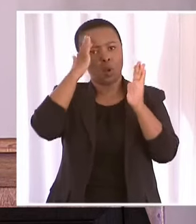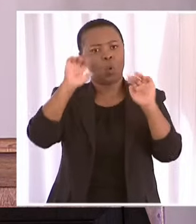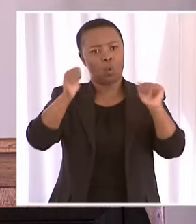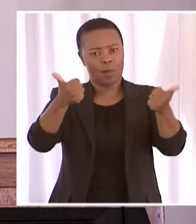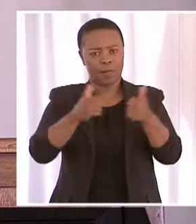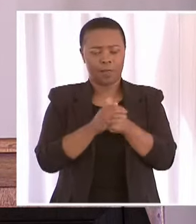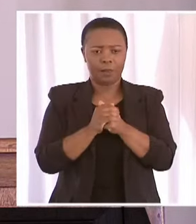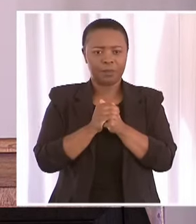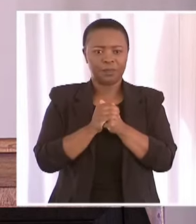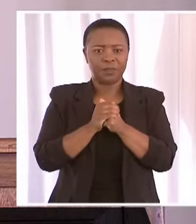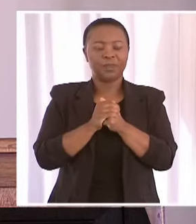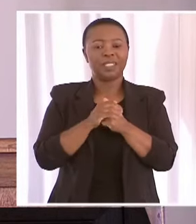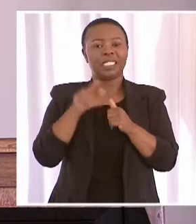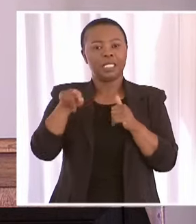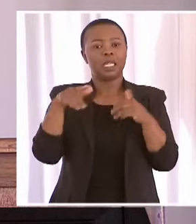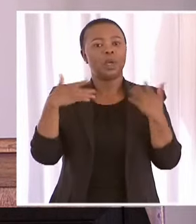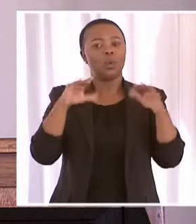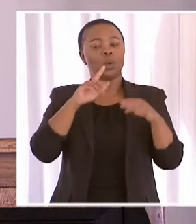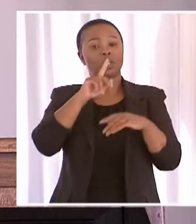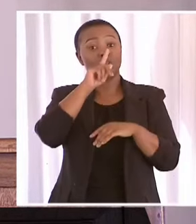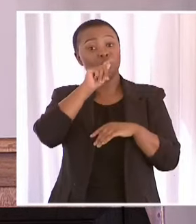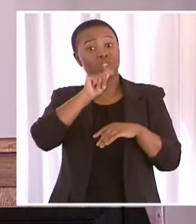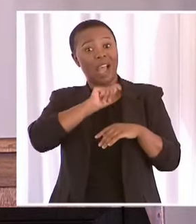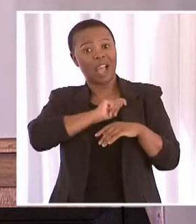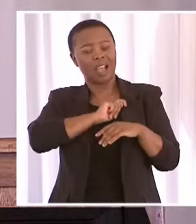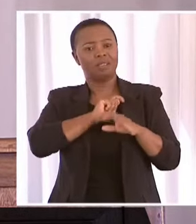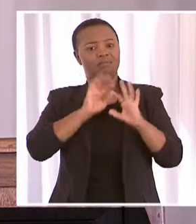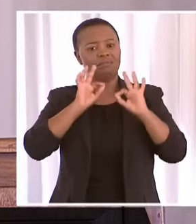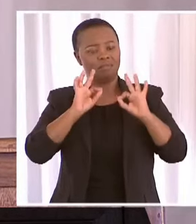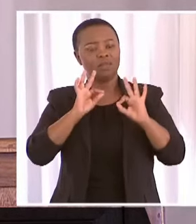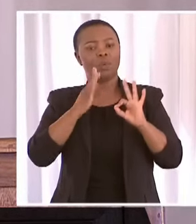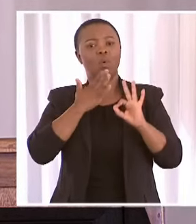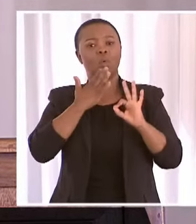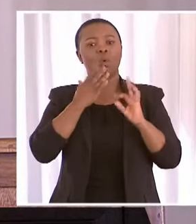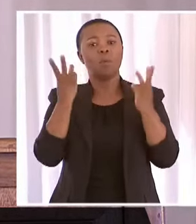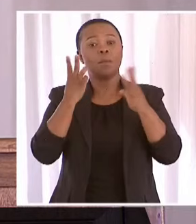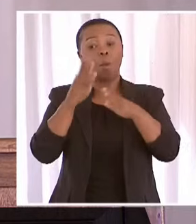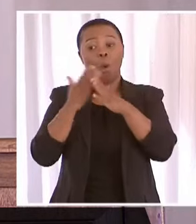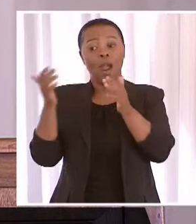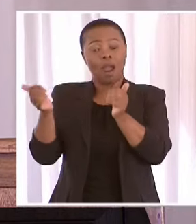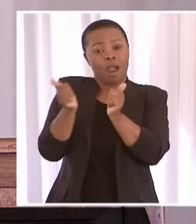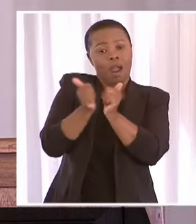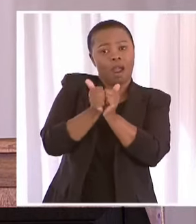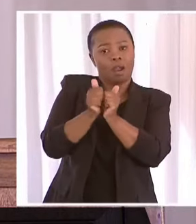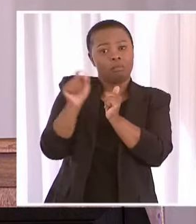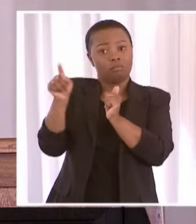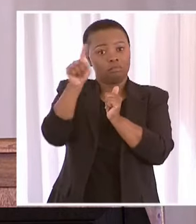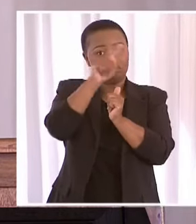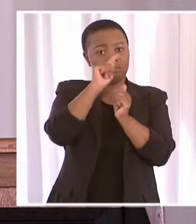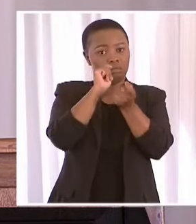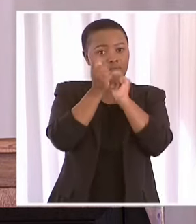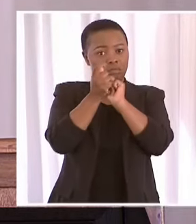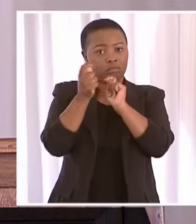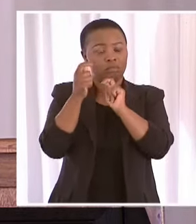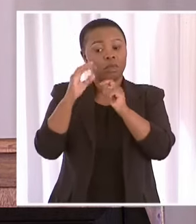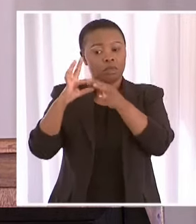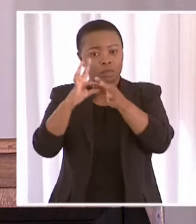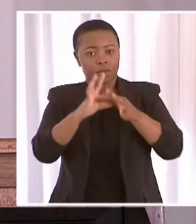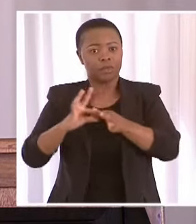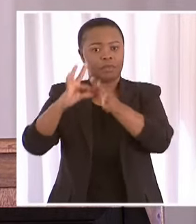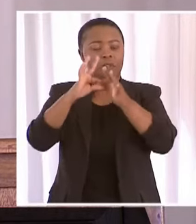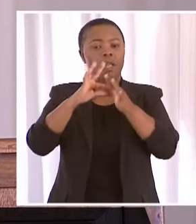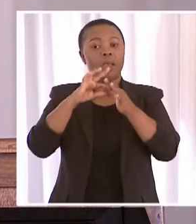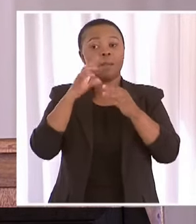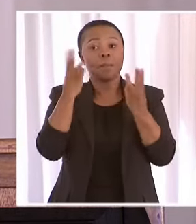He became a trusted confidant to many in the leadership of our Revolutionary Alliance, and that is why he was